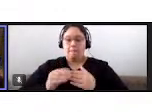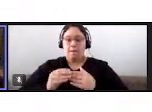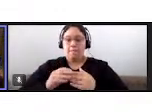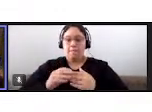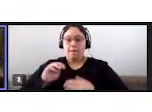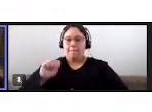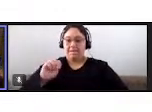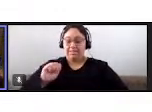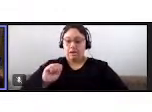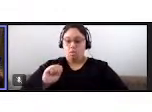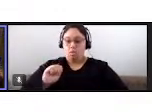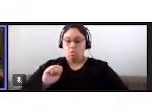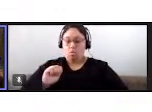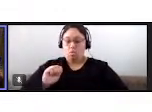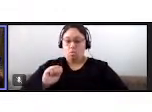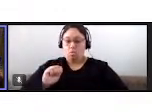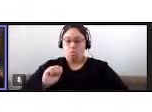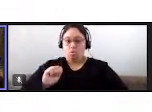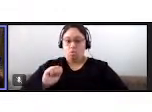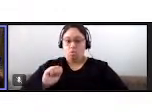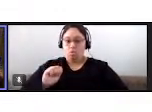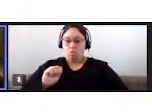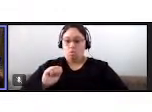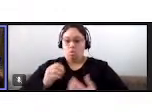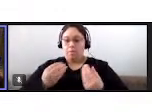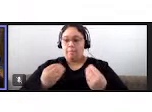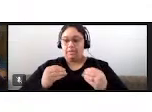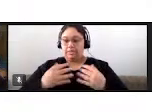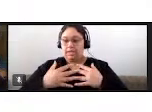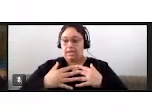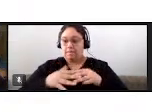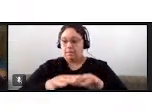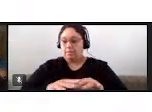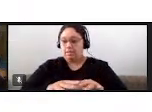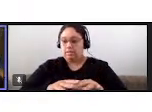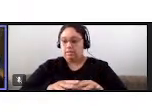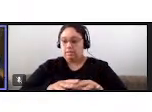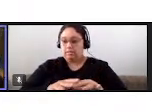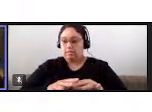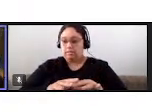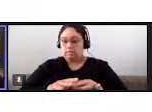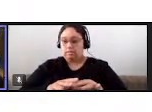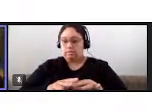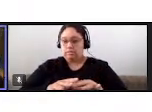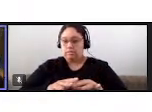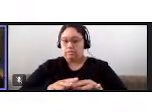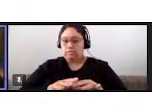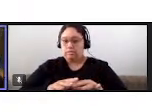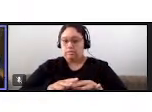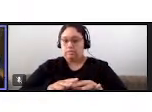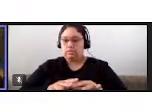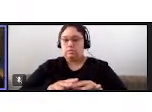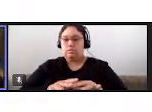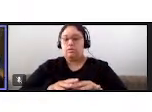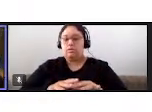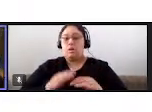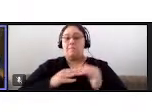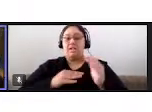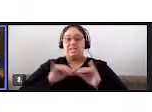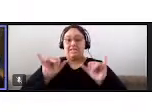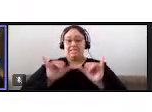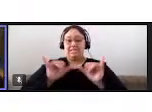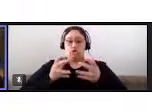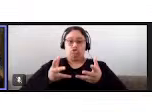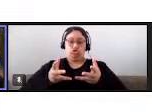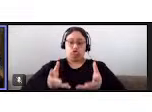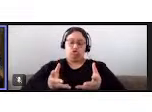Maseko, is being implemented. For a building of this size, you may